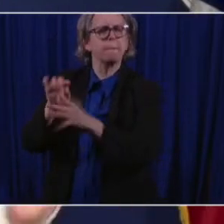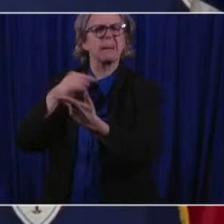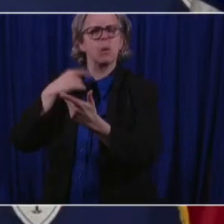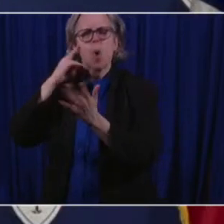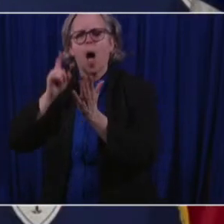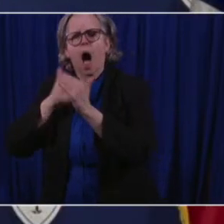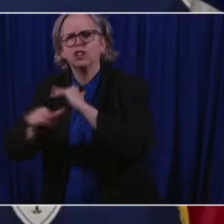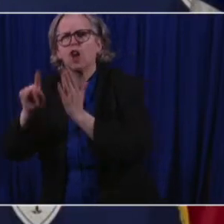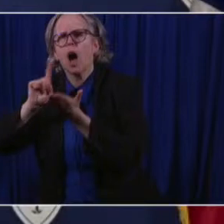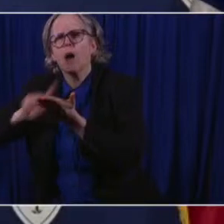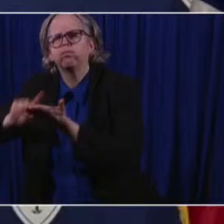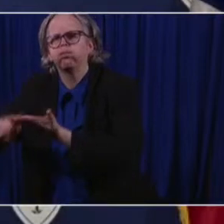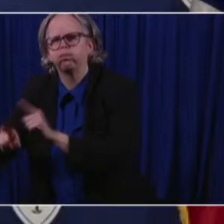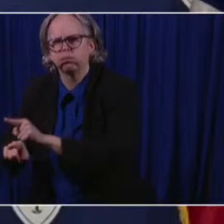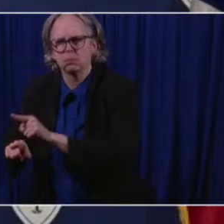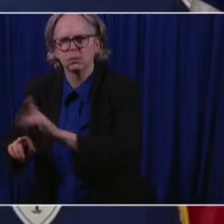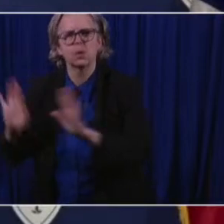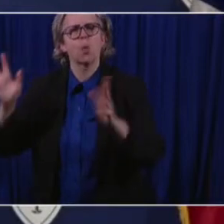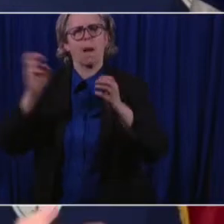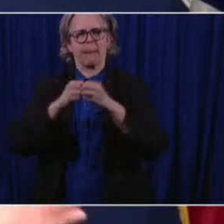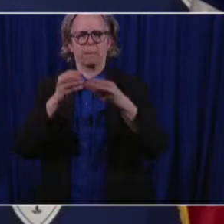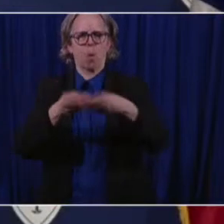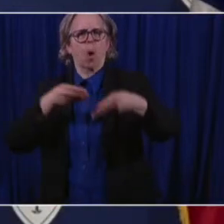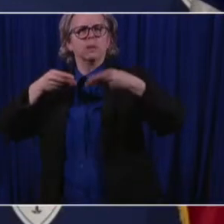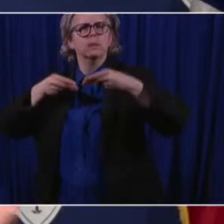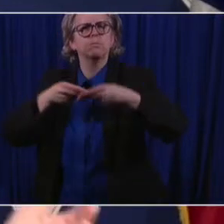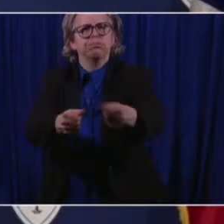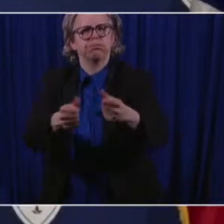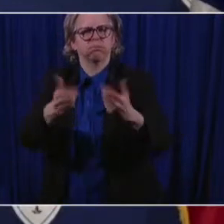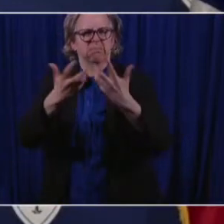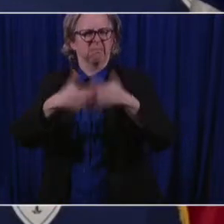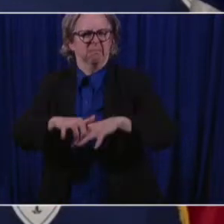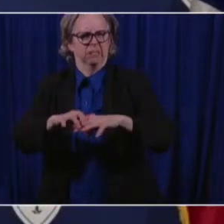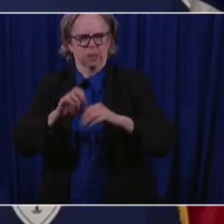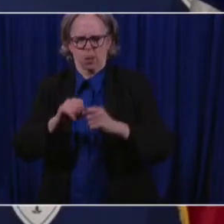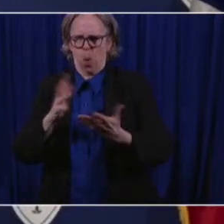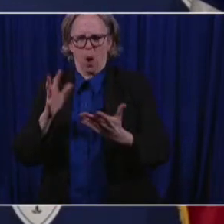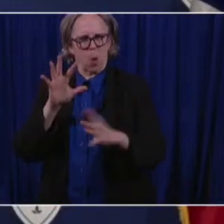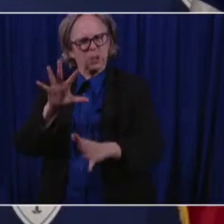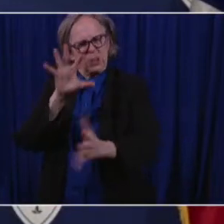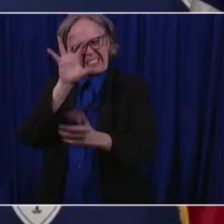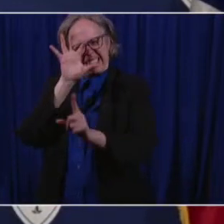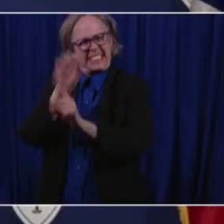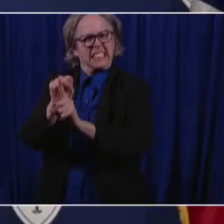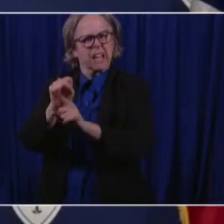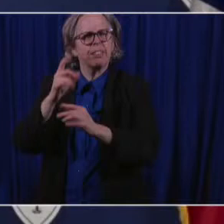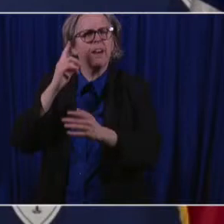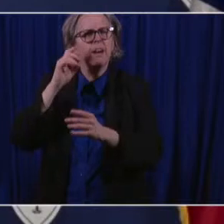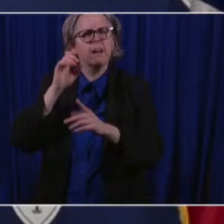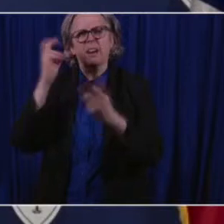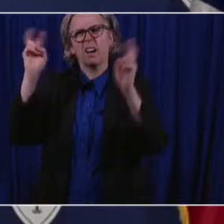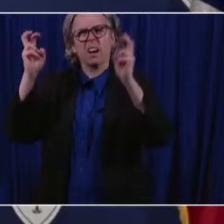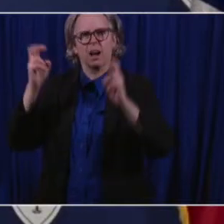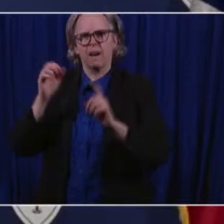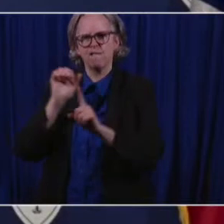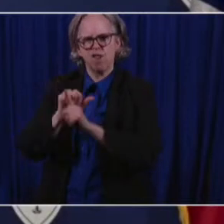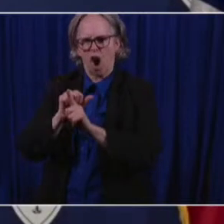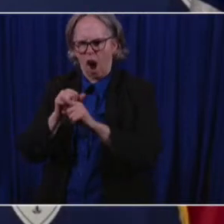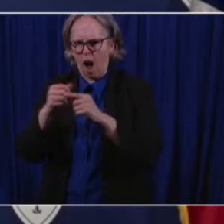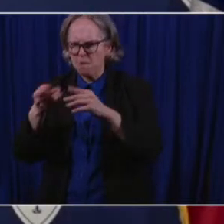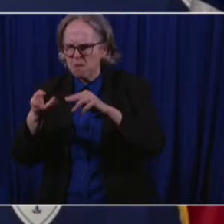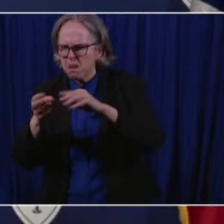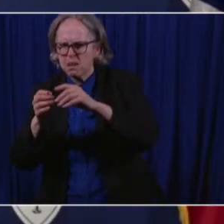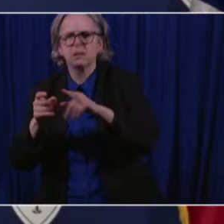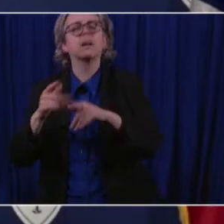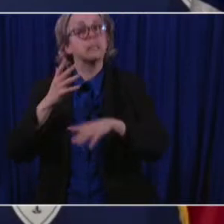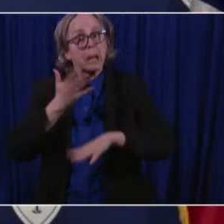other people that are trying to scam the system, people who live all over the world that are trying to scam the system. So those are certainly some of the things that have been done. But